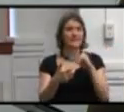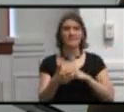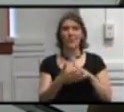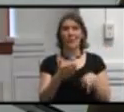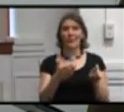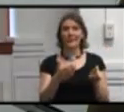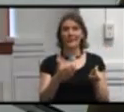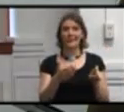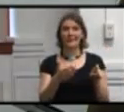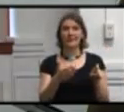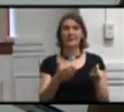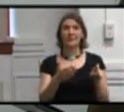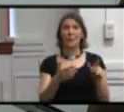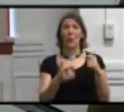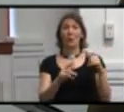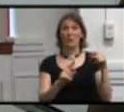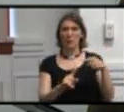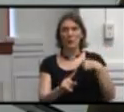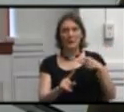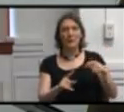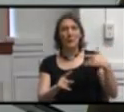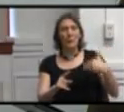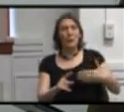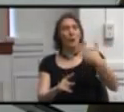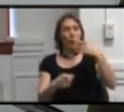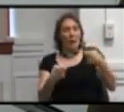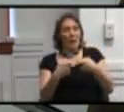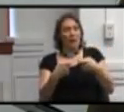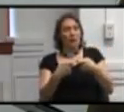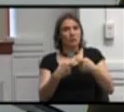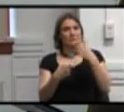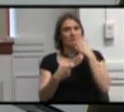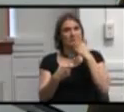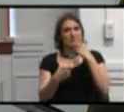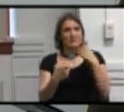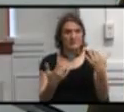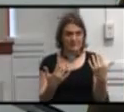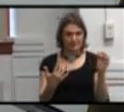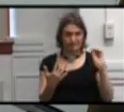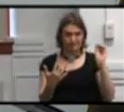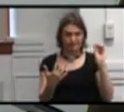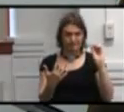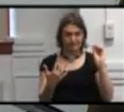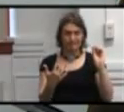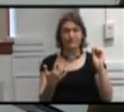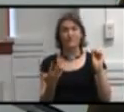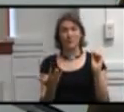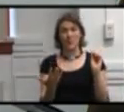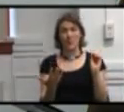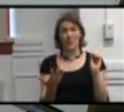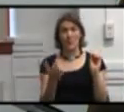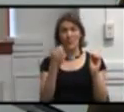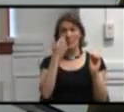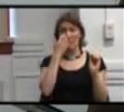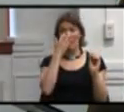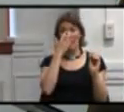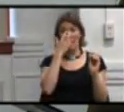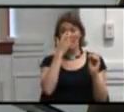to service the really sensitive electrical equipment that has been upgraded in that system.